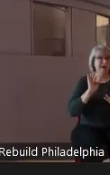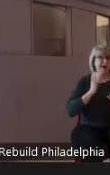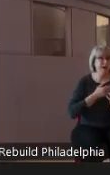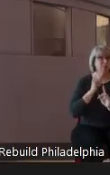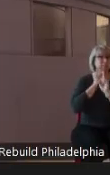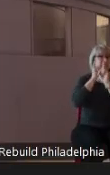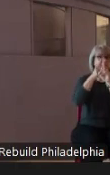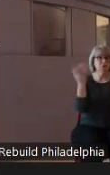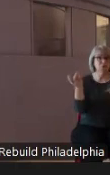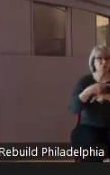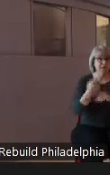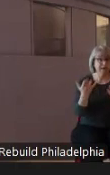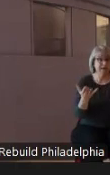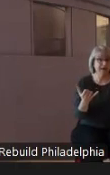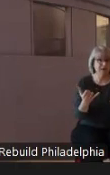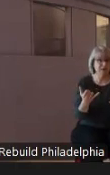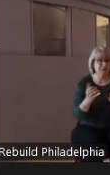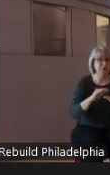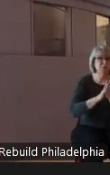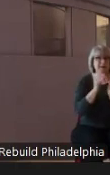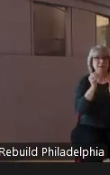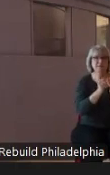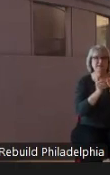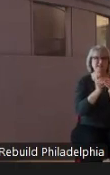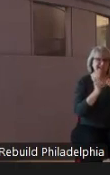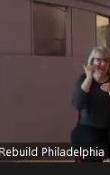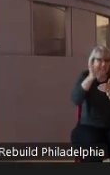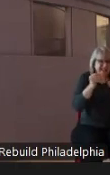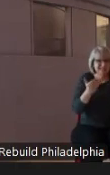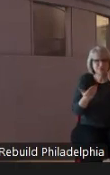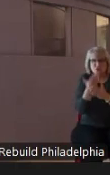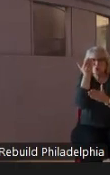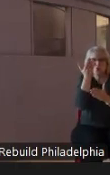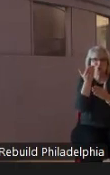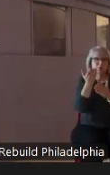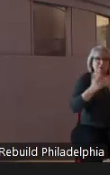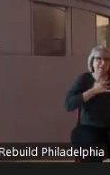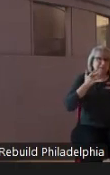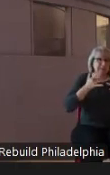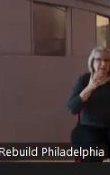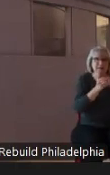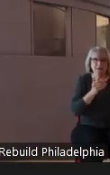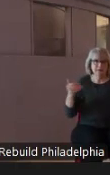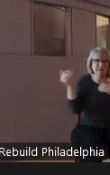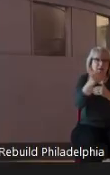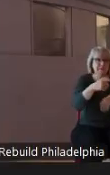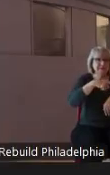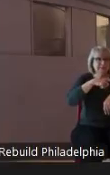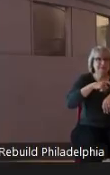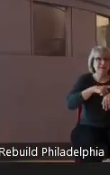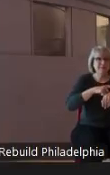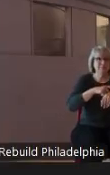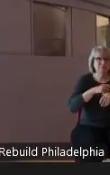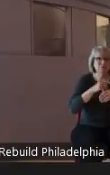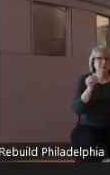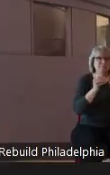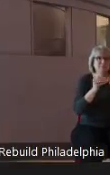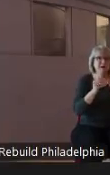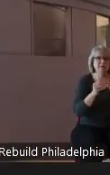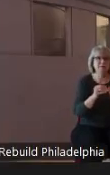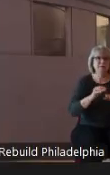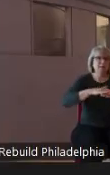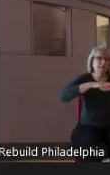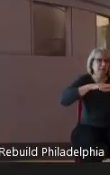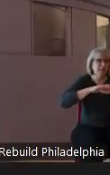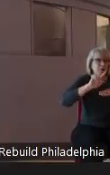today to be the vanguard for the next 20, 30 years and exceed the code and what the code tells